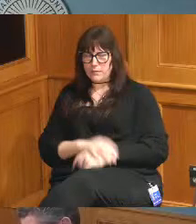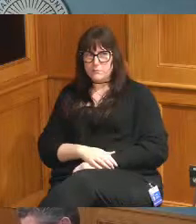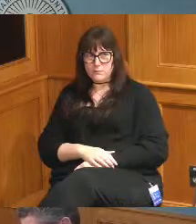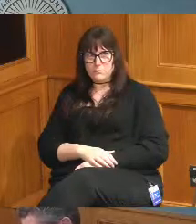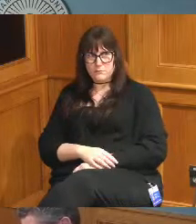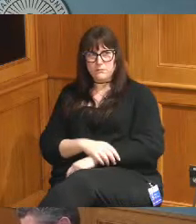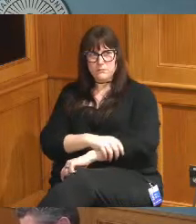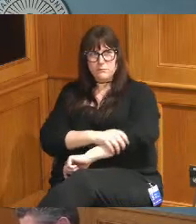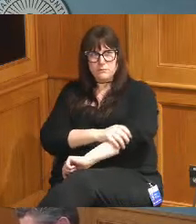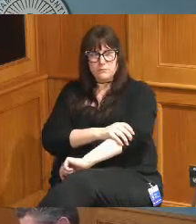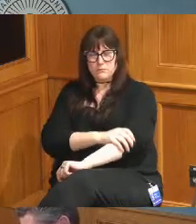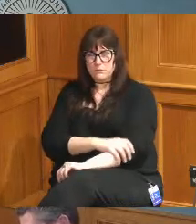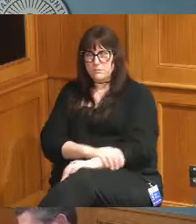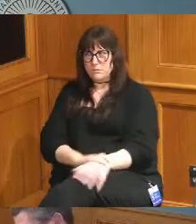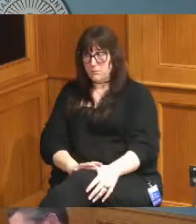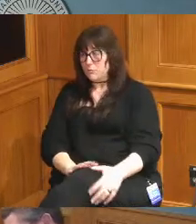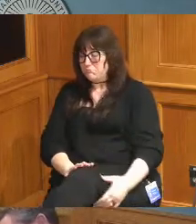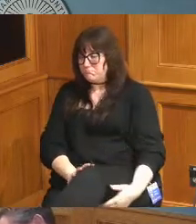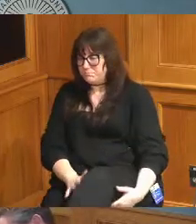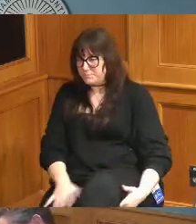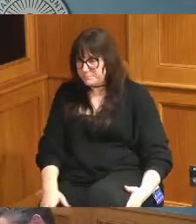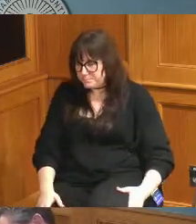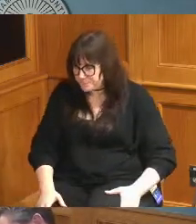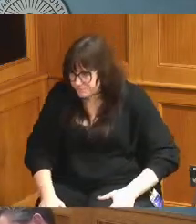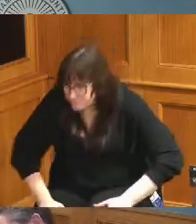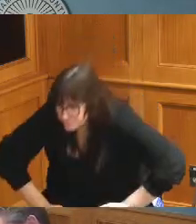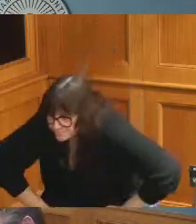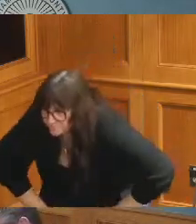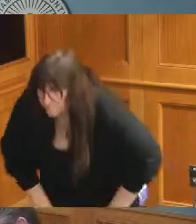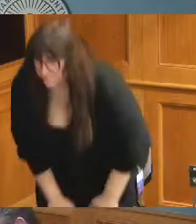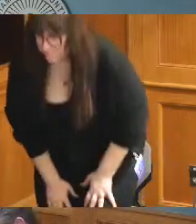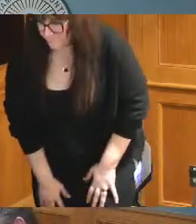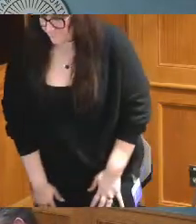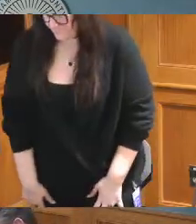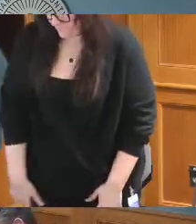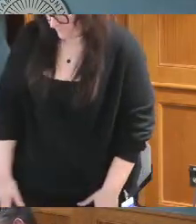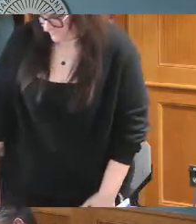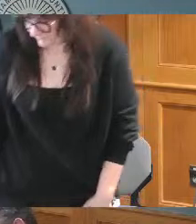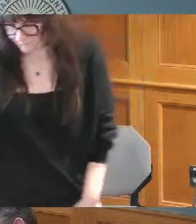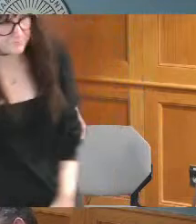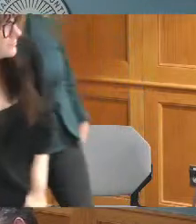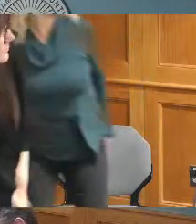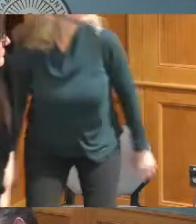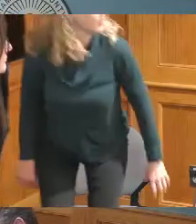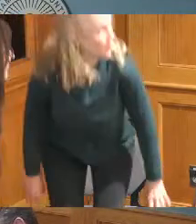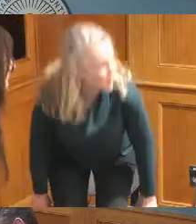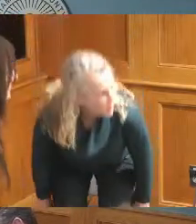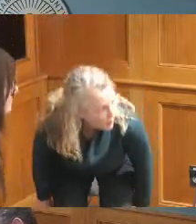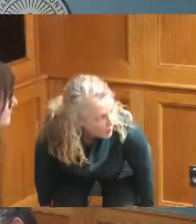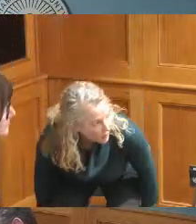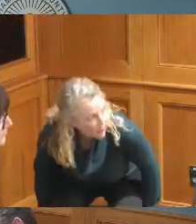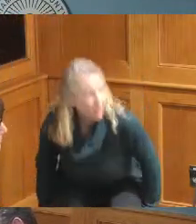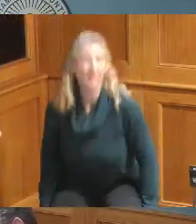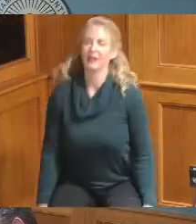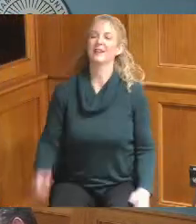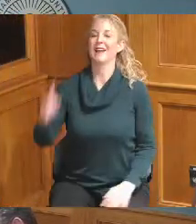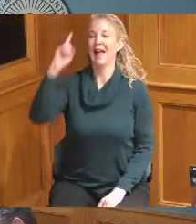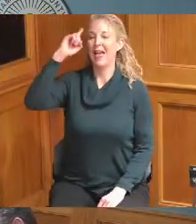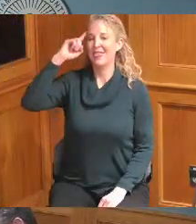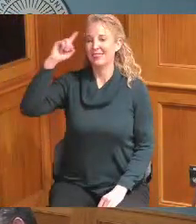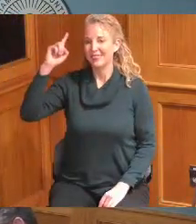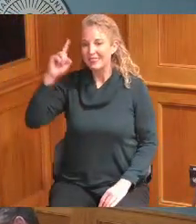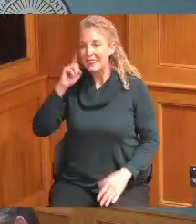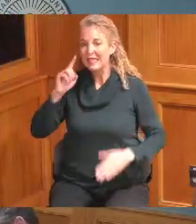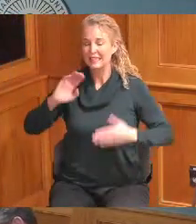report, an update from him on what's being asked for. I think that's Thank you. reasonable. All right, Jeff. And I believe the city has a pothole map.